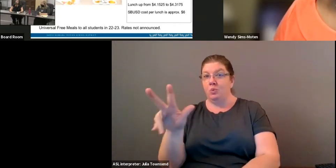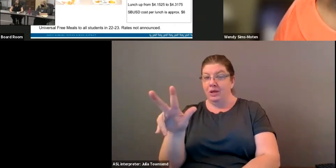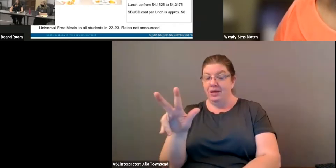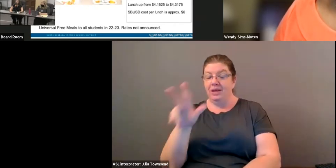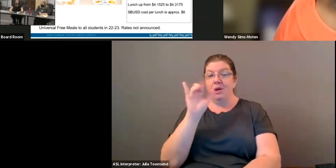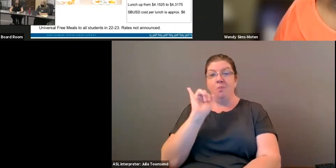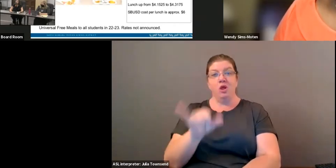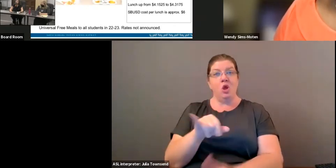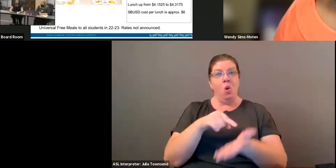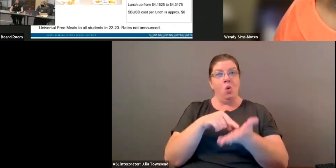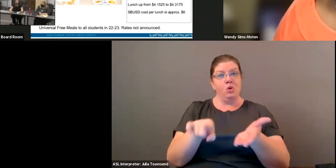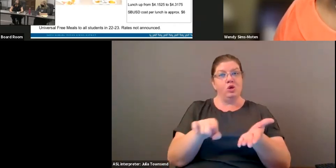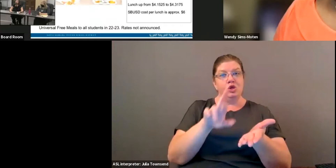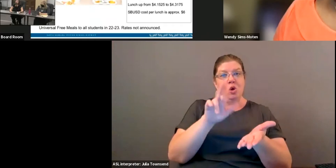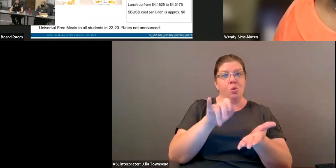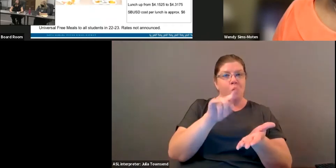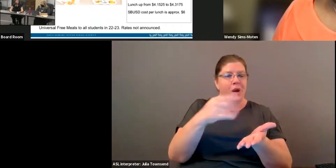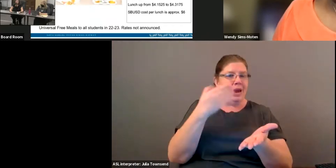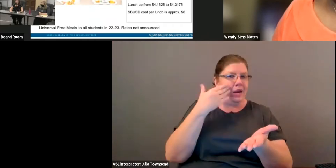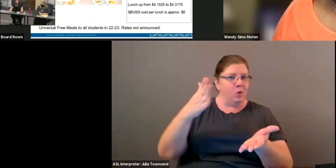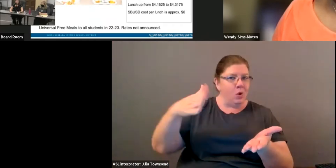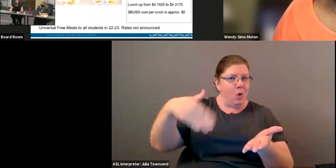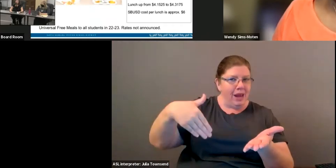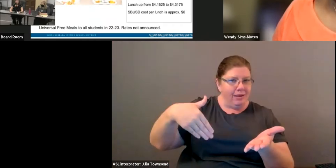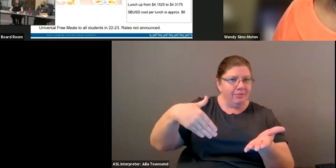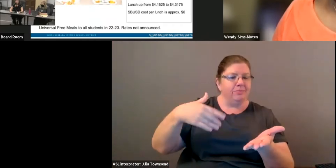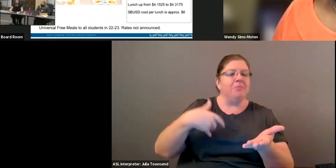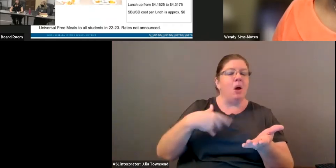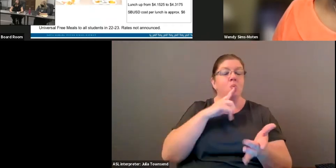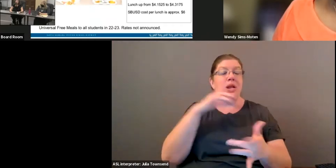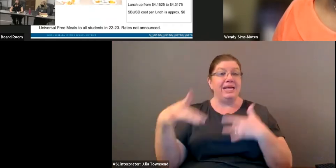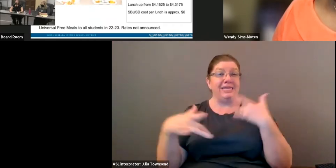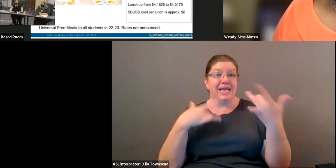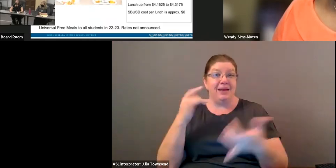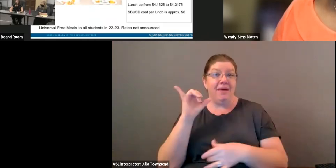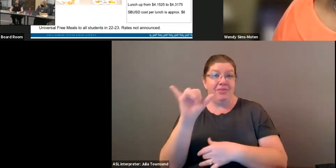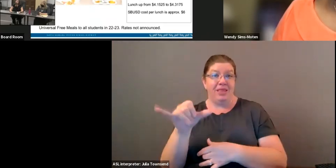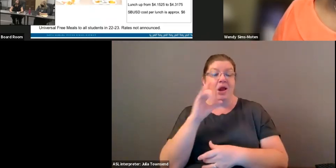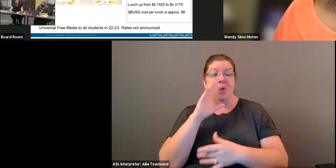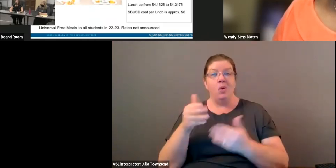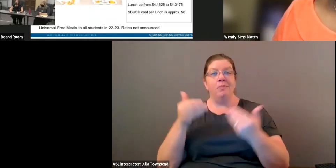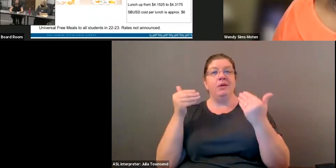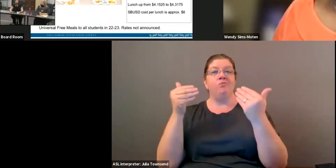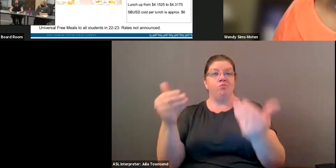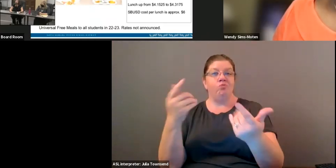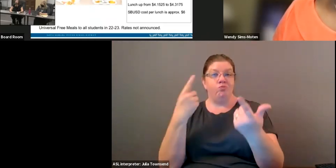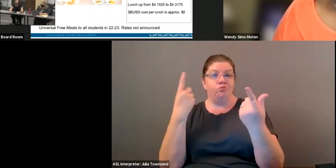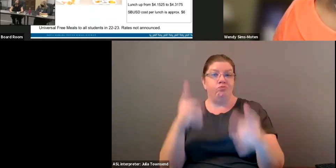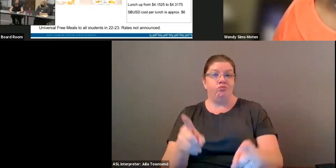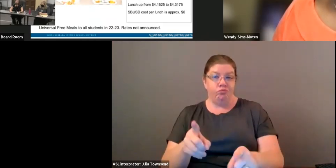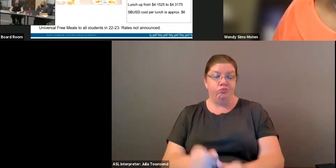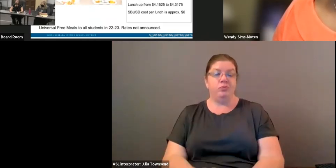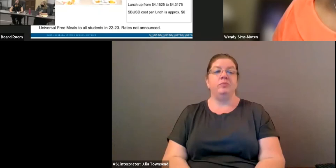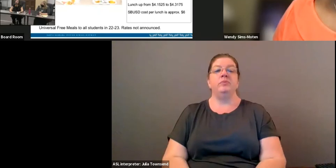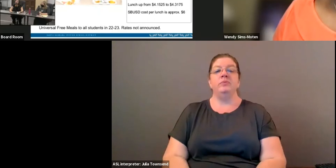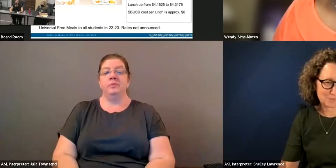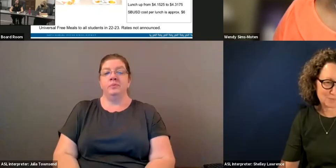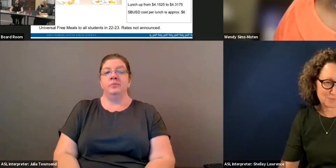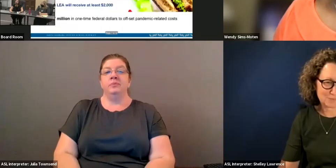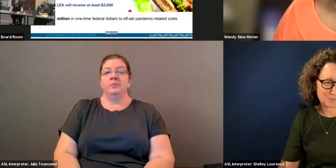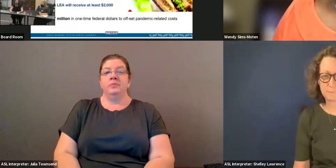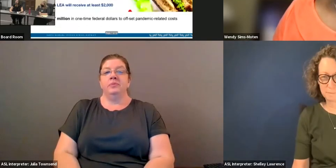rates will be, but we're really excited about that's going forward. Next slide,